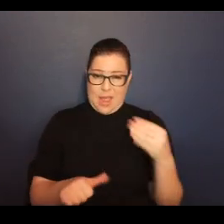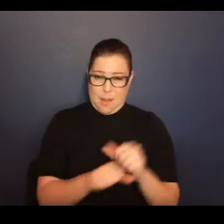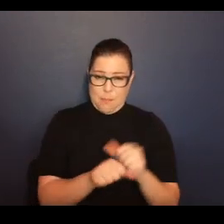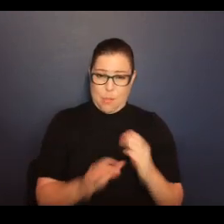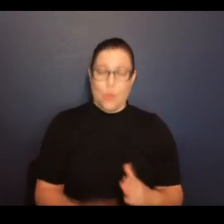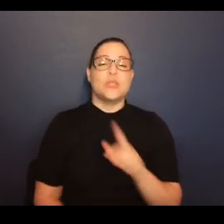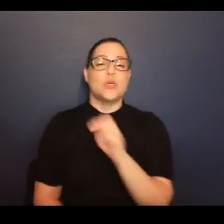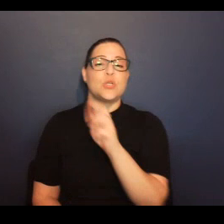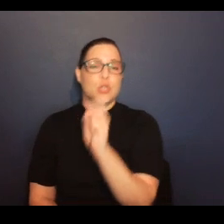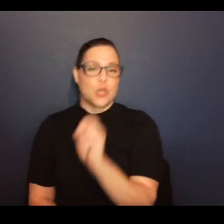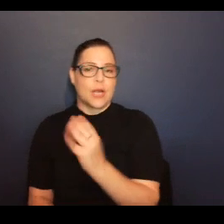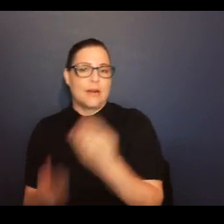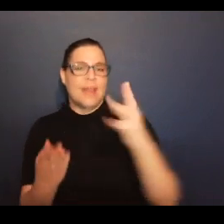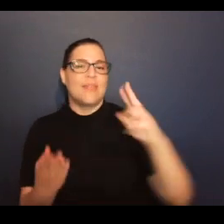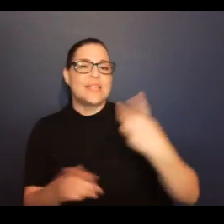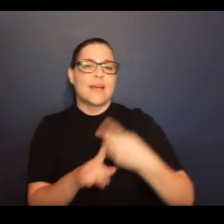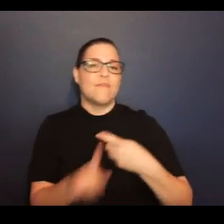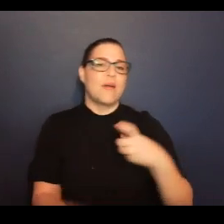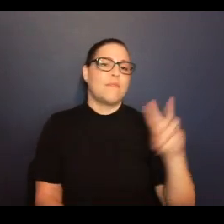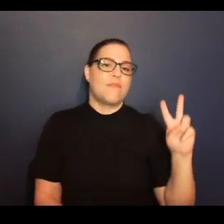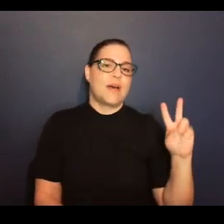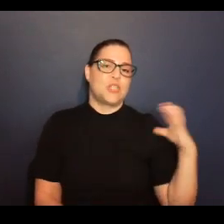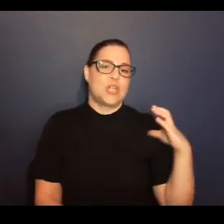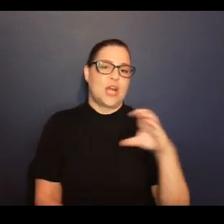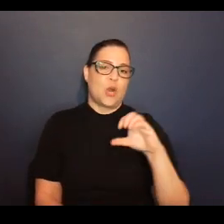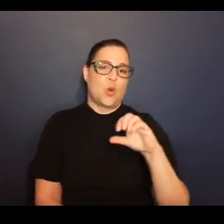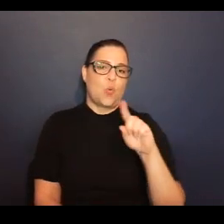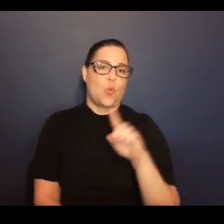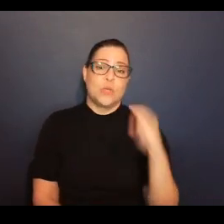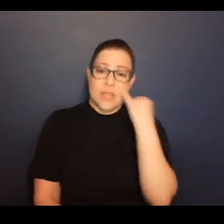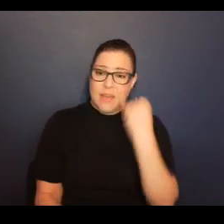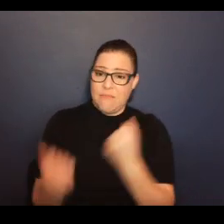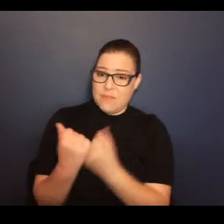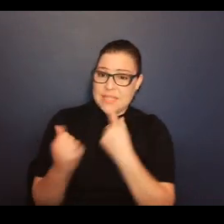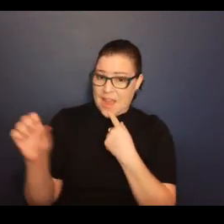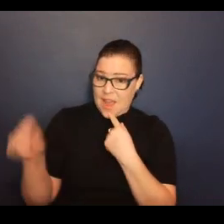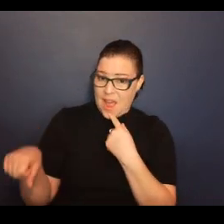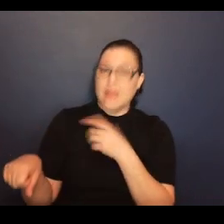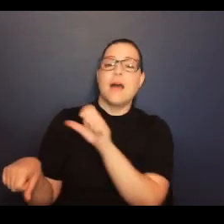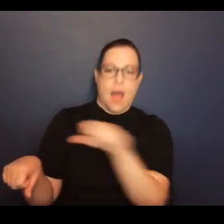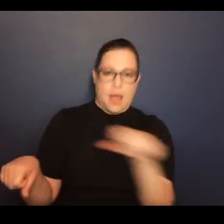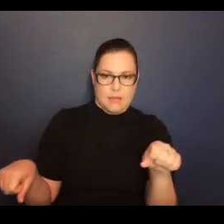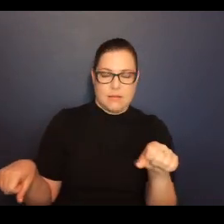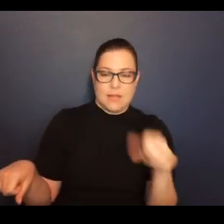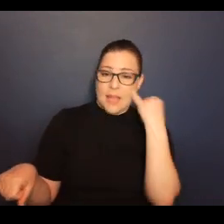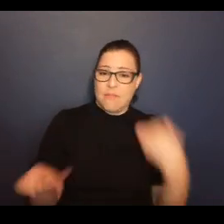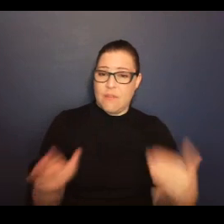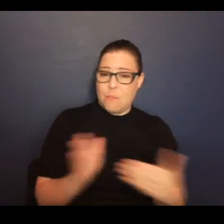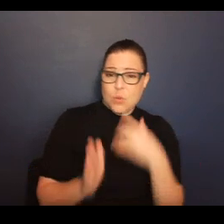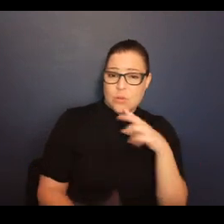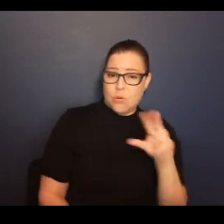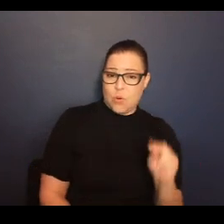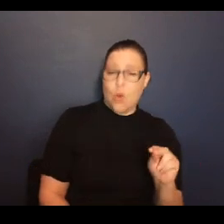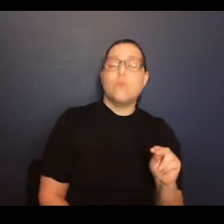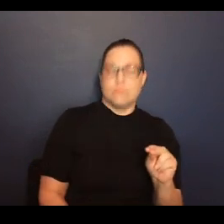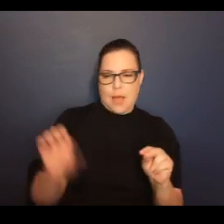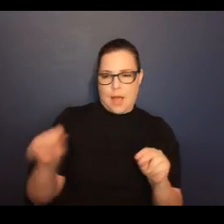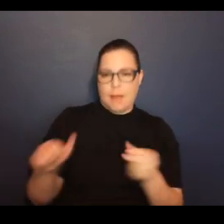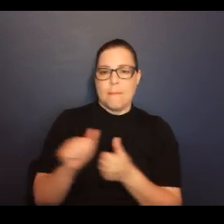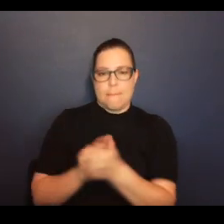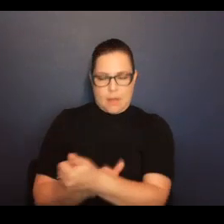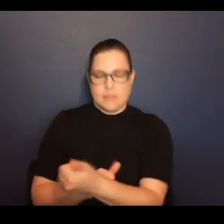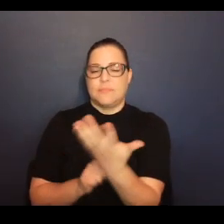Board Member Turkin, and I heard a second from Vice Chair Cruz. All those in favor say aye. Aye. Aye. All those who oppose say no. The ayes have it. The